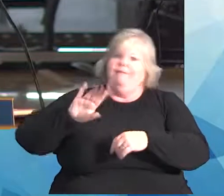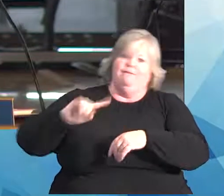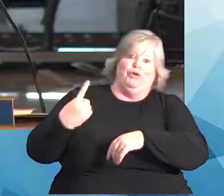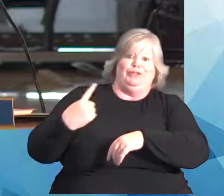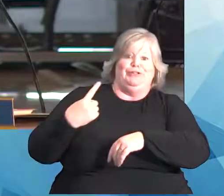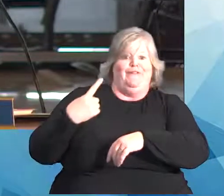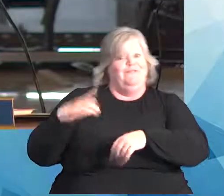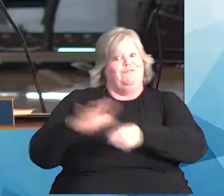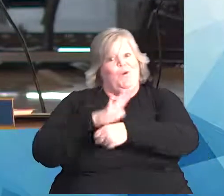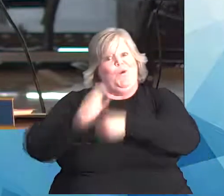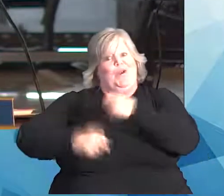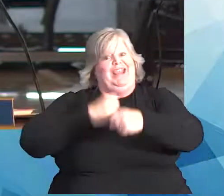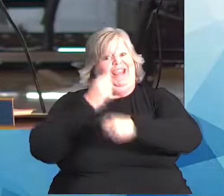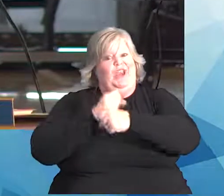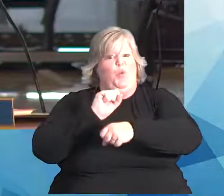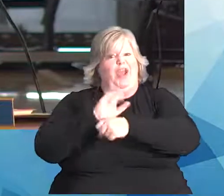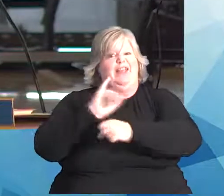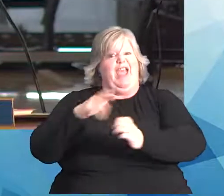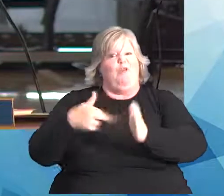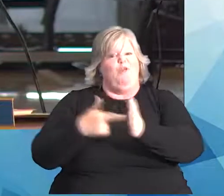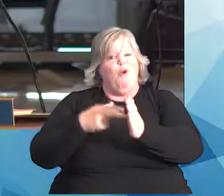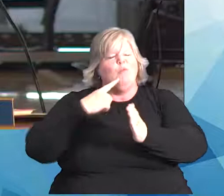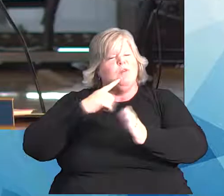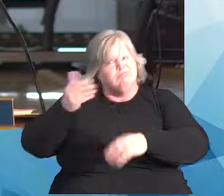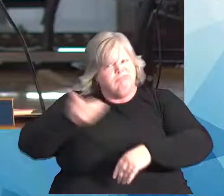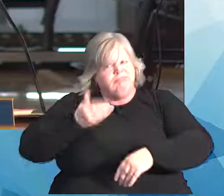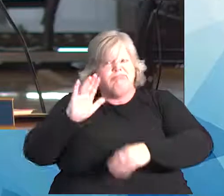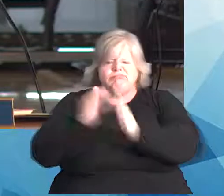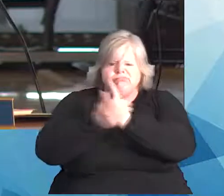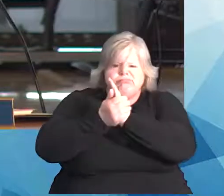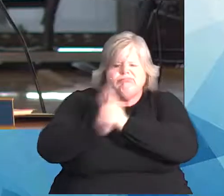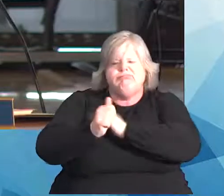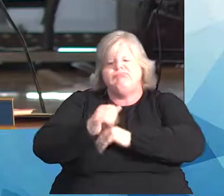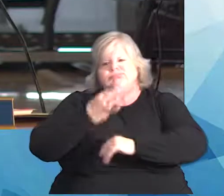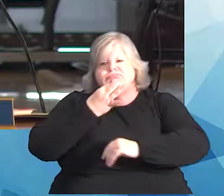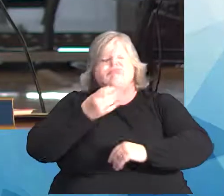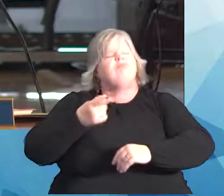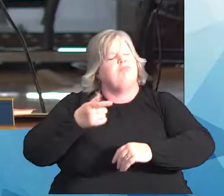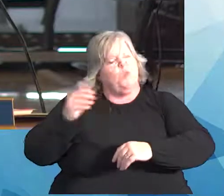year in the position, and we welcome her skills and talents to the team.